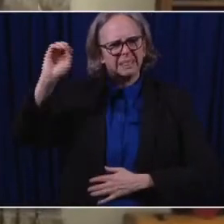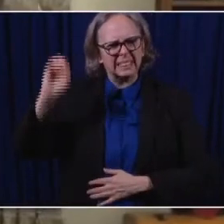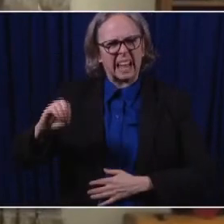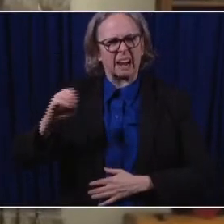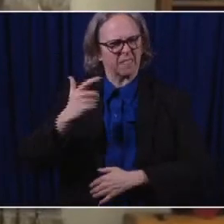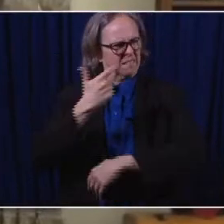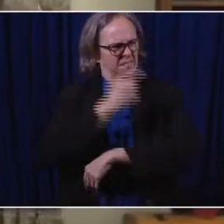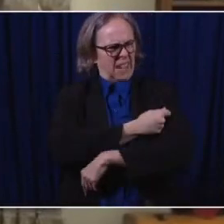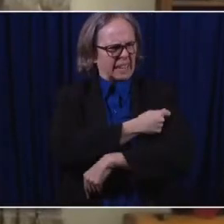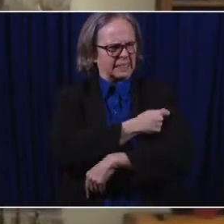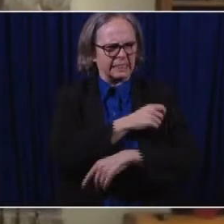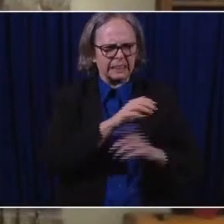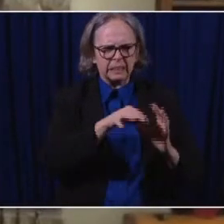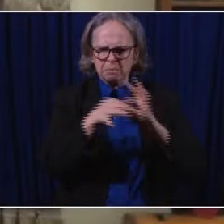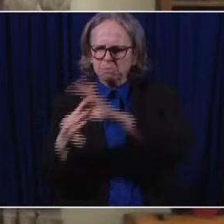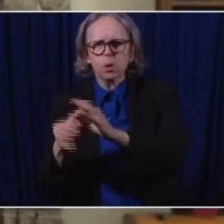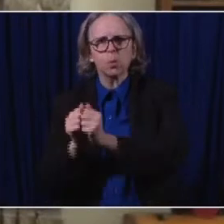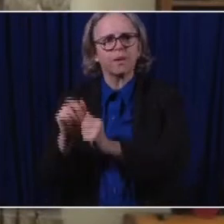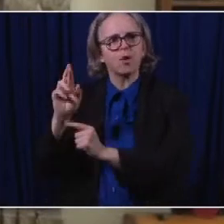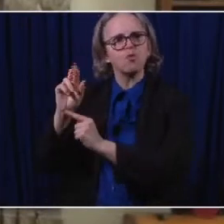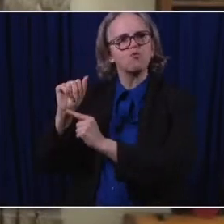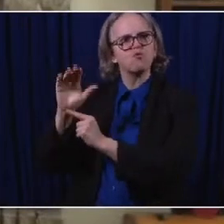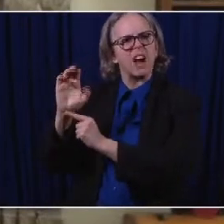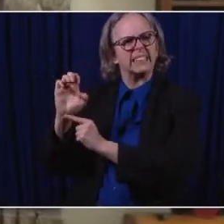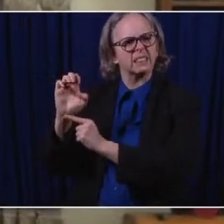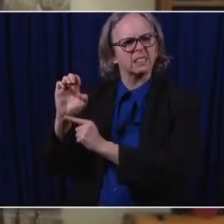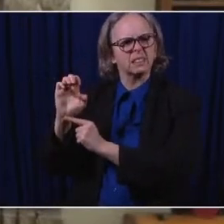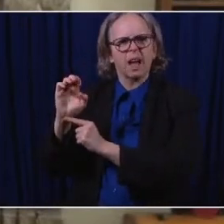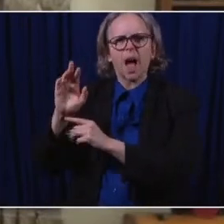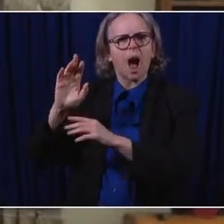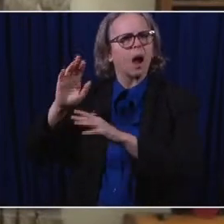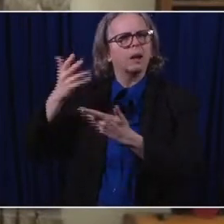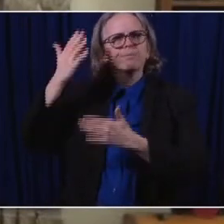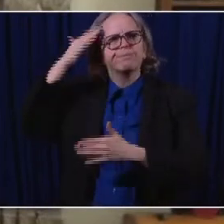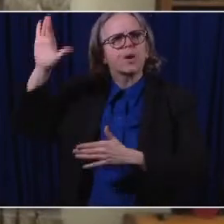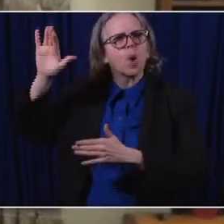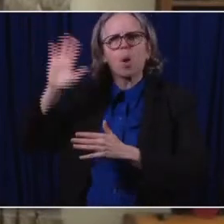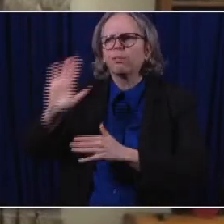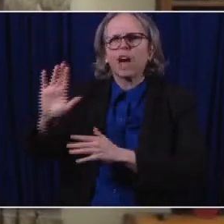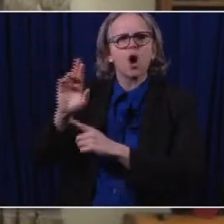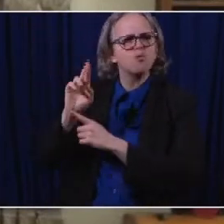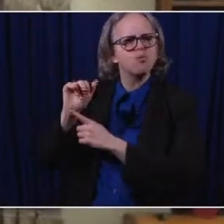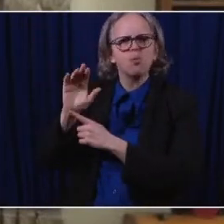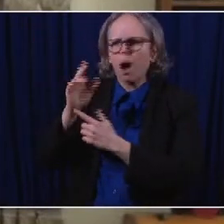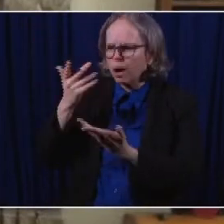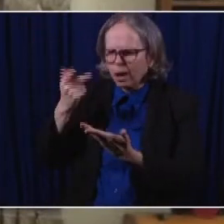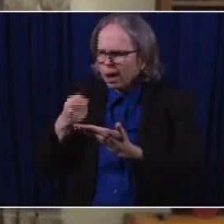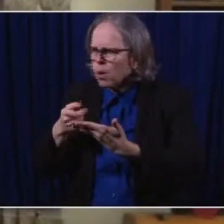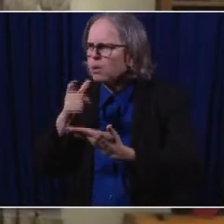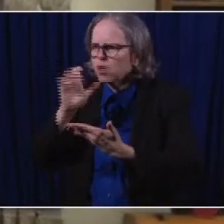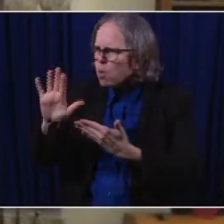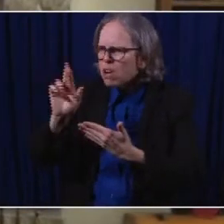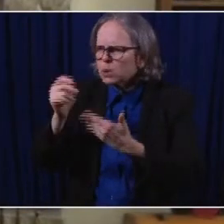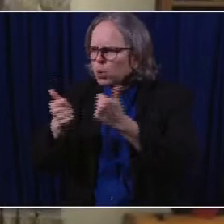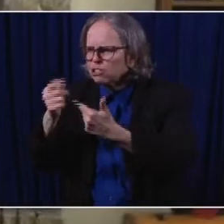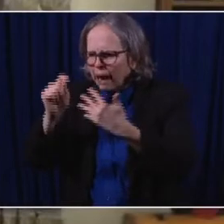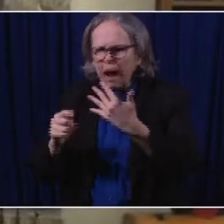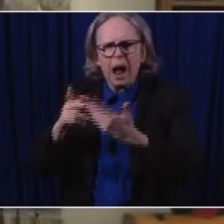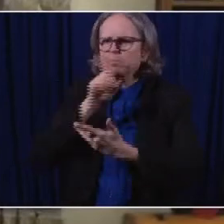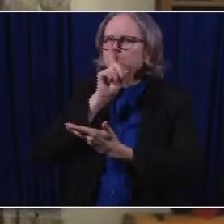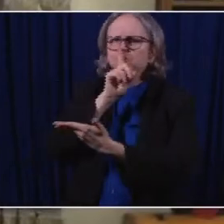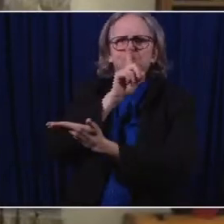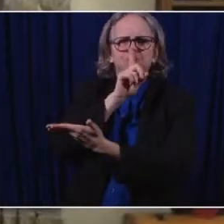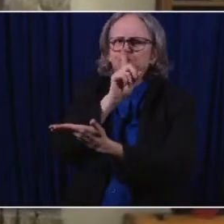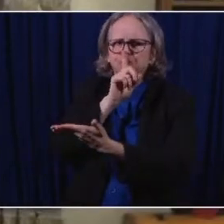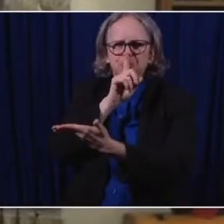Each provider is responsible for entering race into the state system, and it's really important. We look at a lot